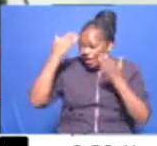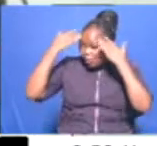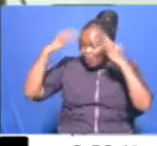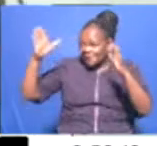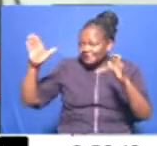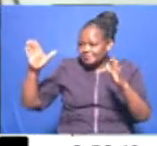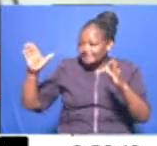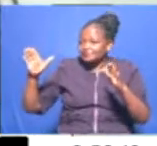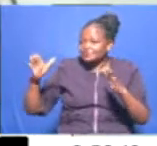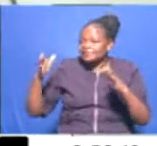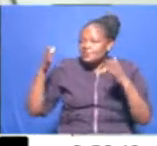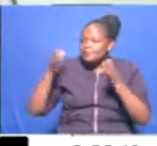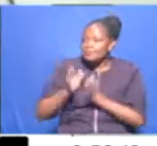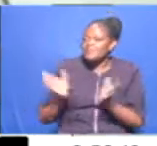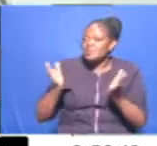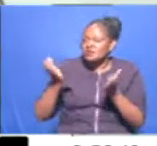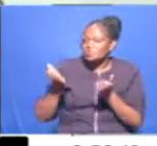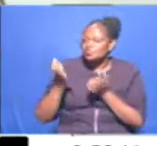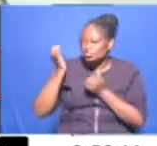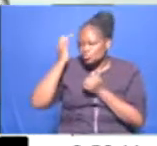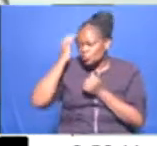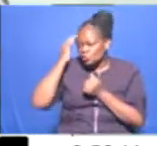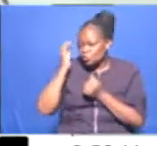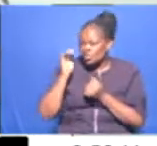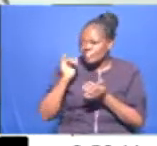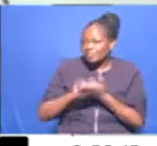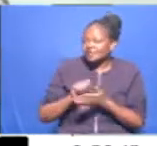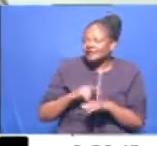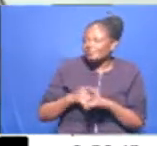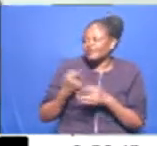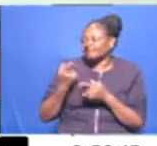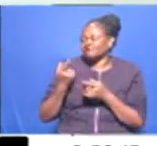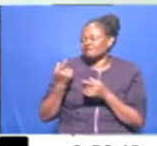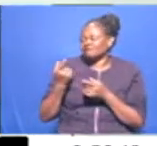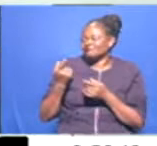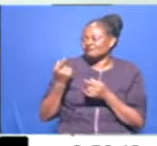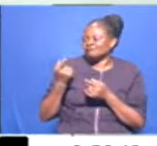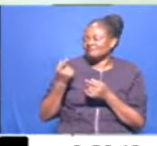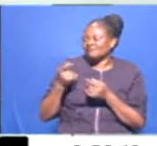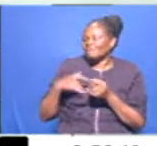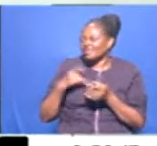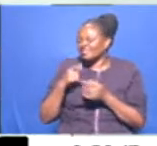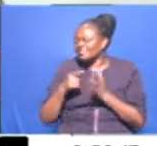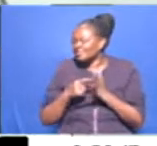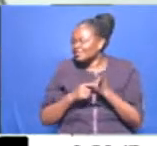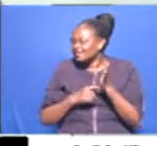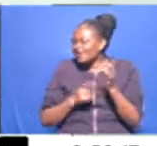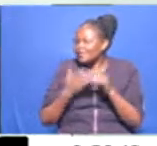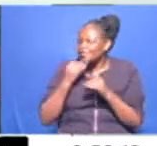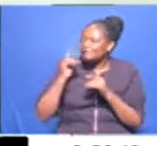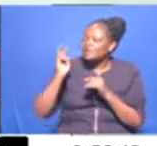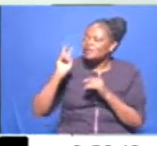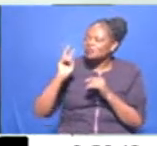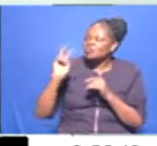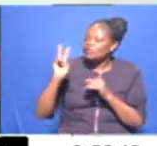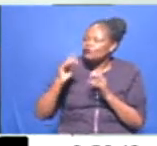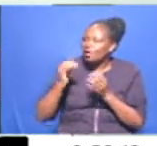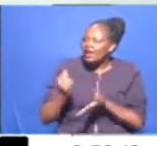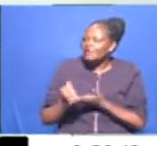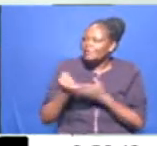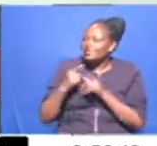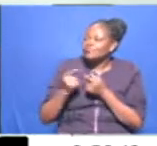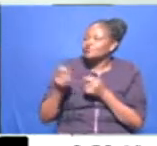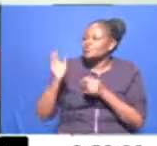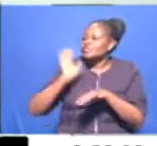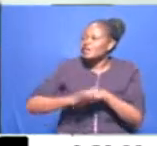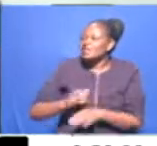public to know that when I exhibit these particular symptoms, it is time to seek for help. Again, where do I seek for that